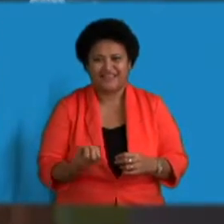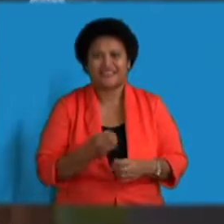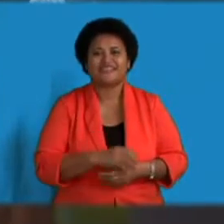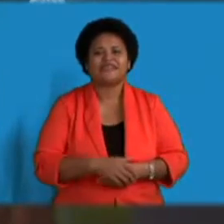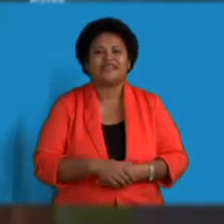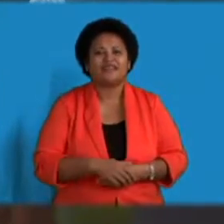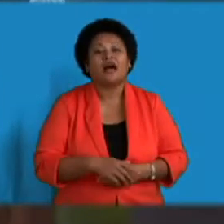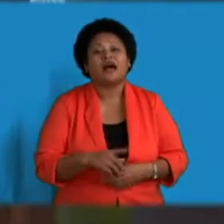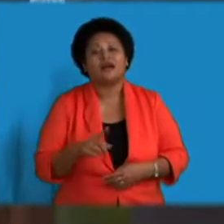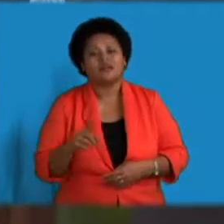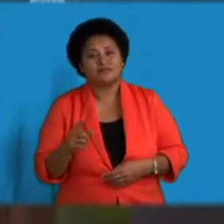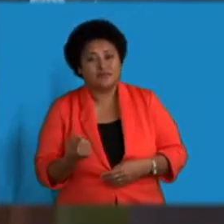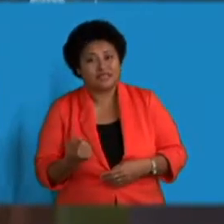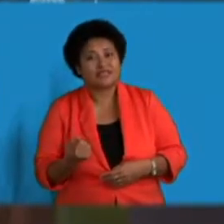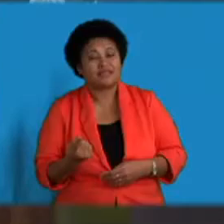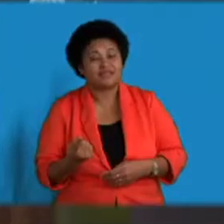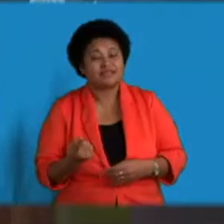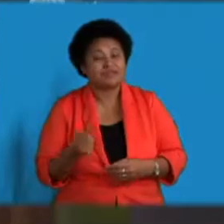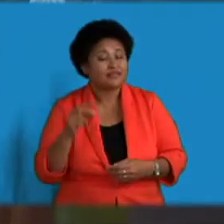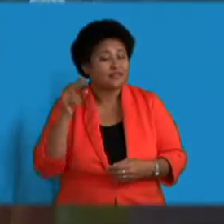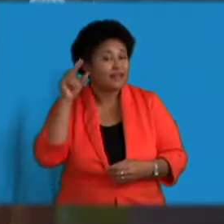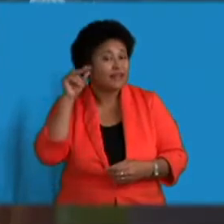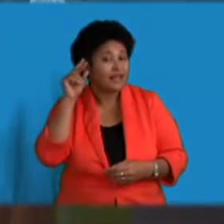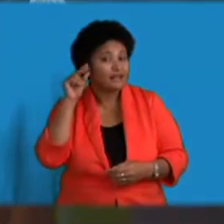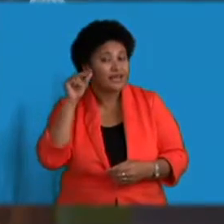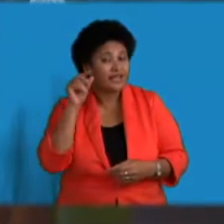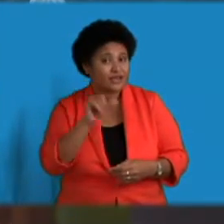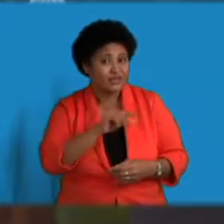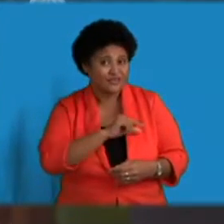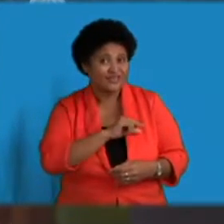Madam Speaker, the library qualification